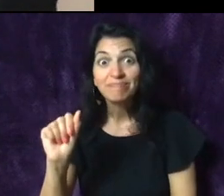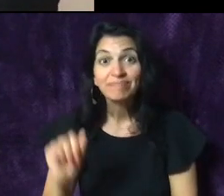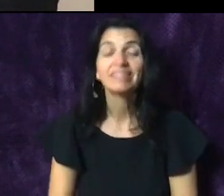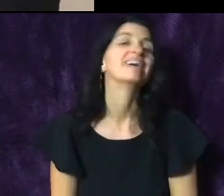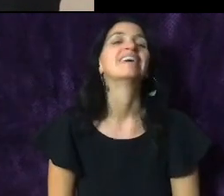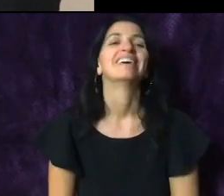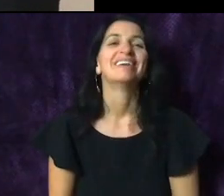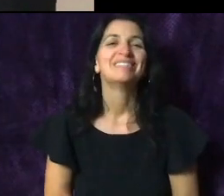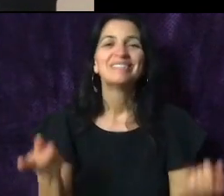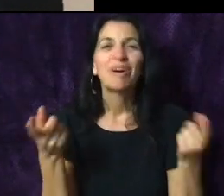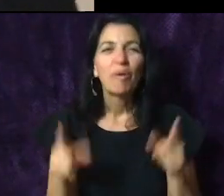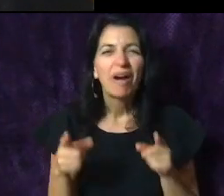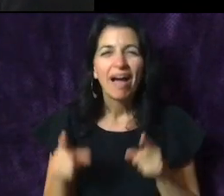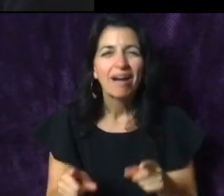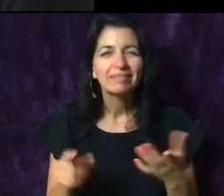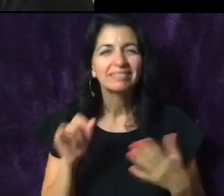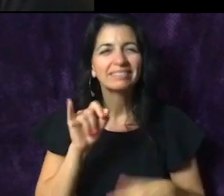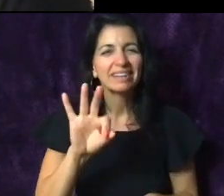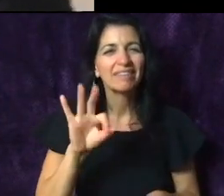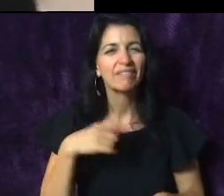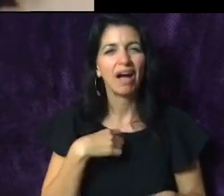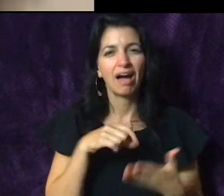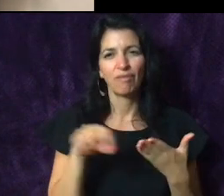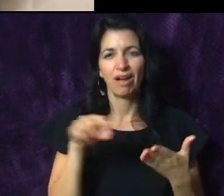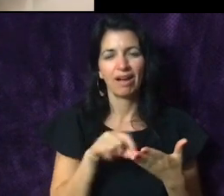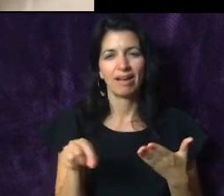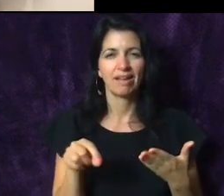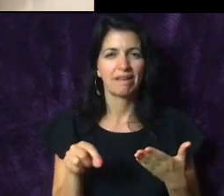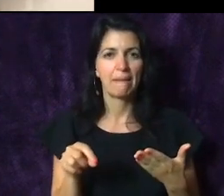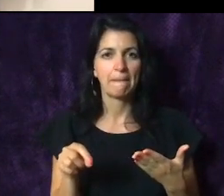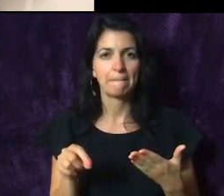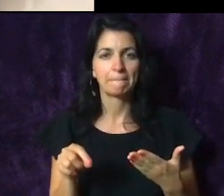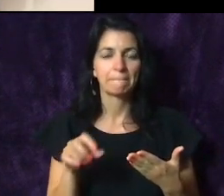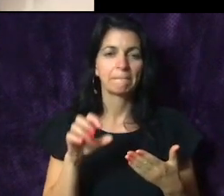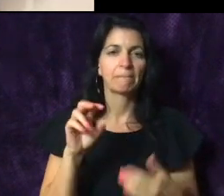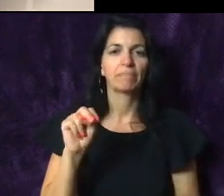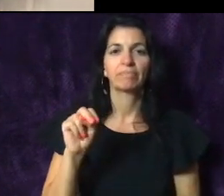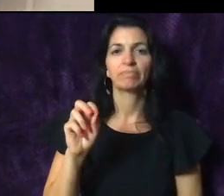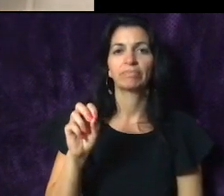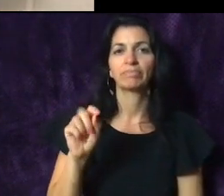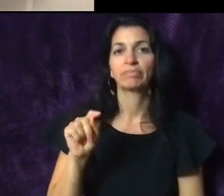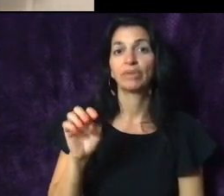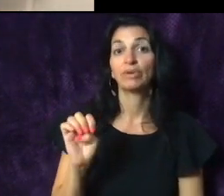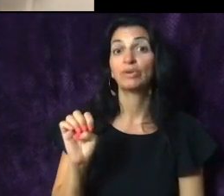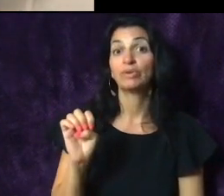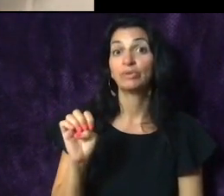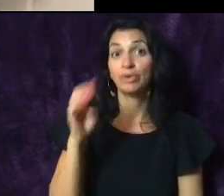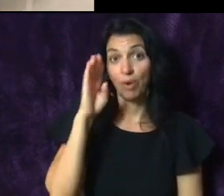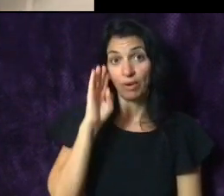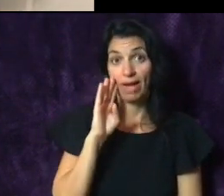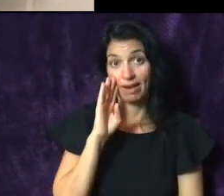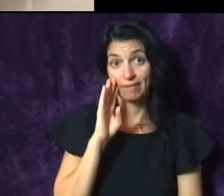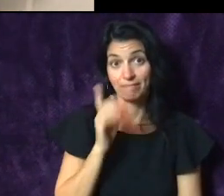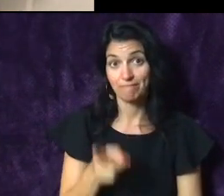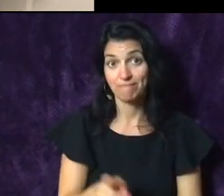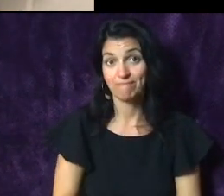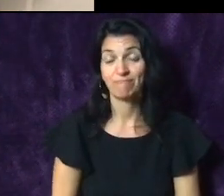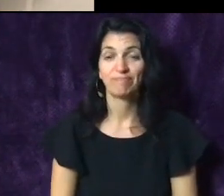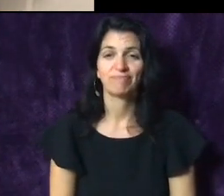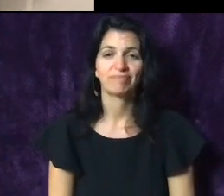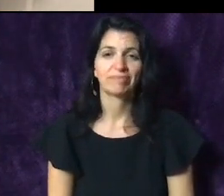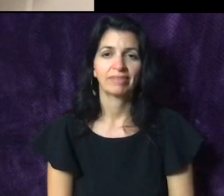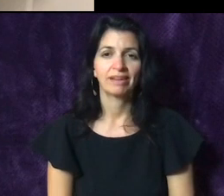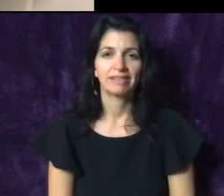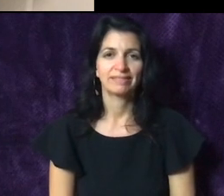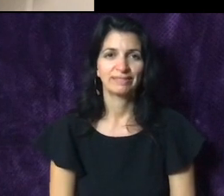what happens if I write some note heads on these lines? Well, let's